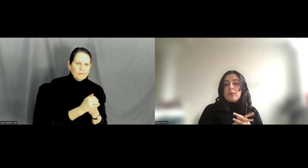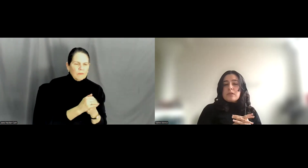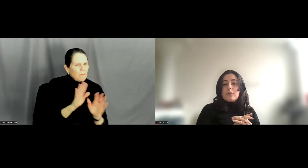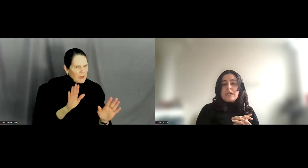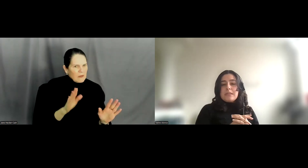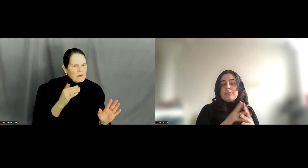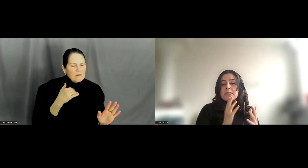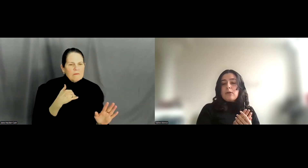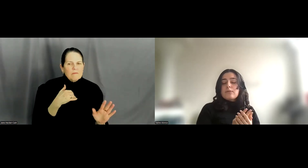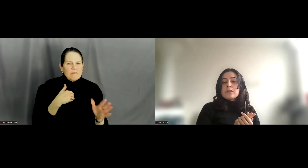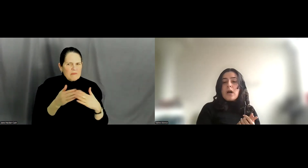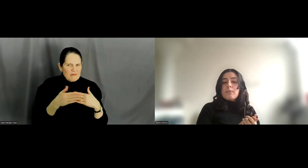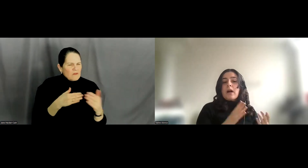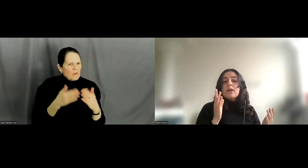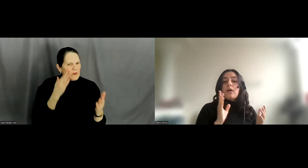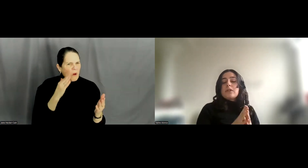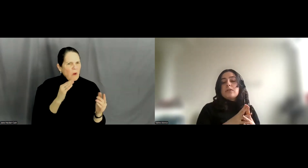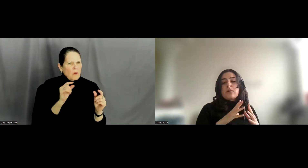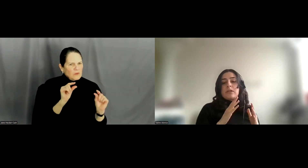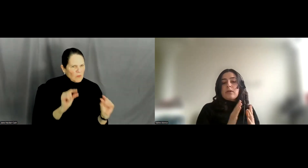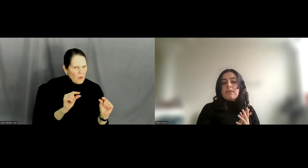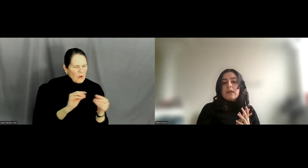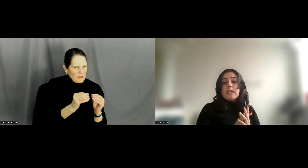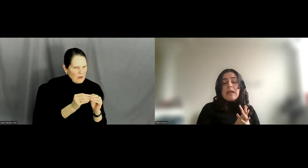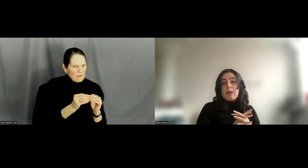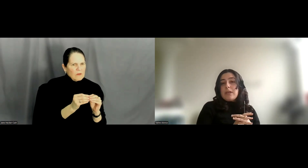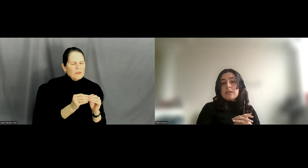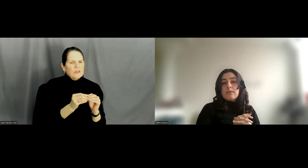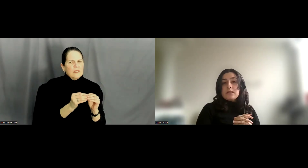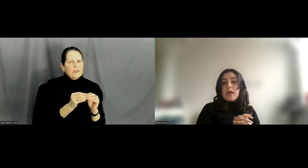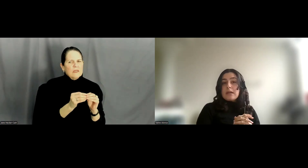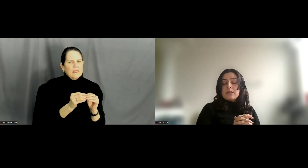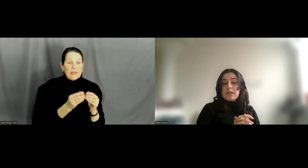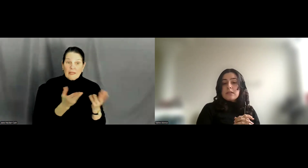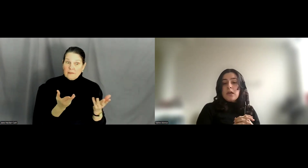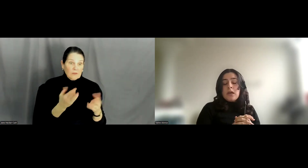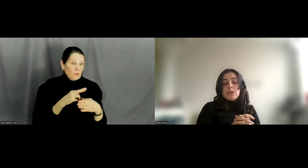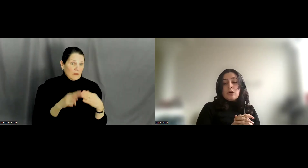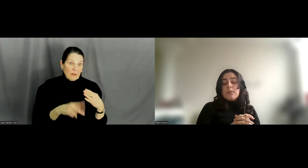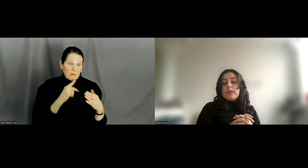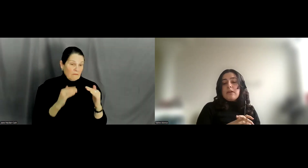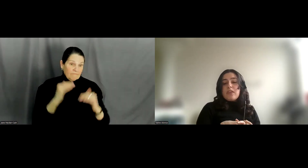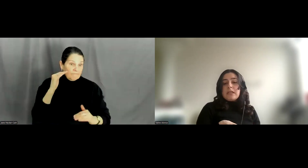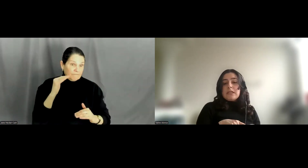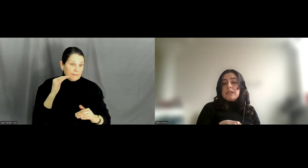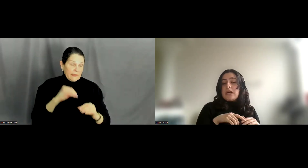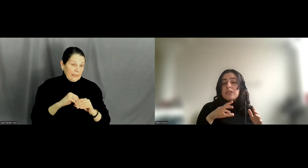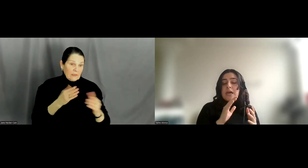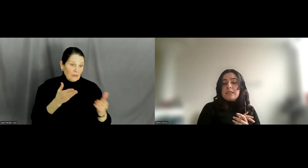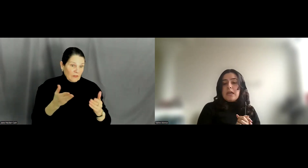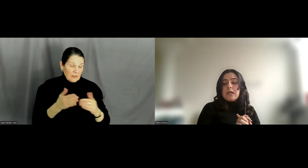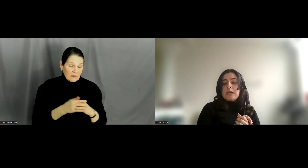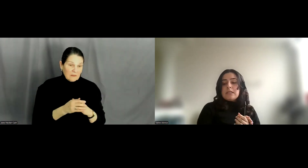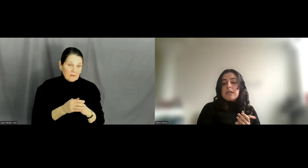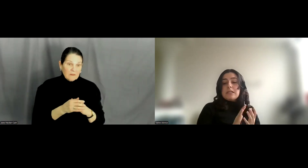lower themselves are part of the story driving inequity service access. So we believe that the